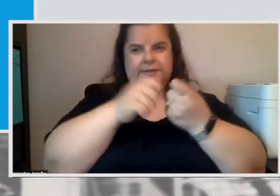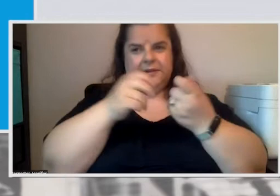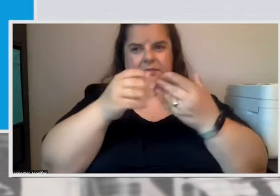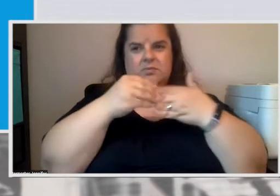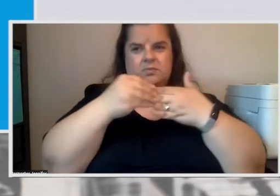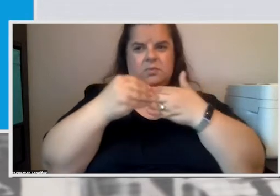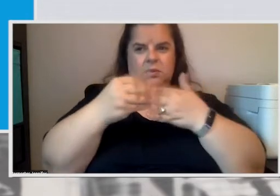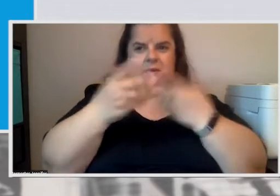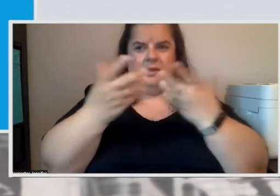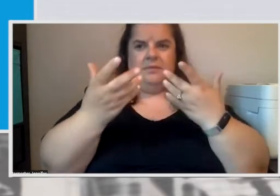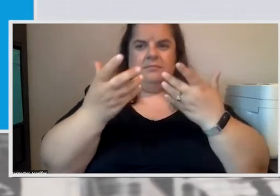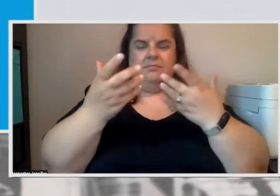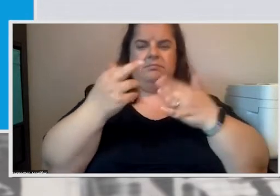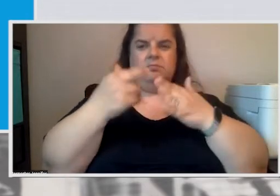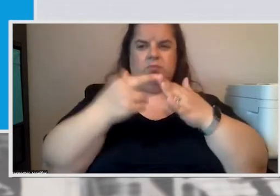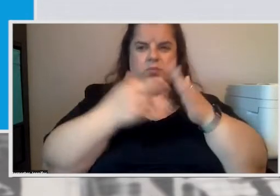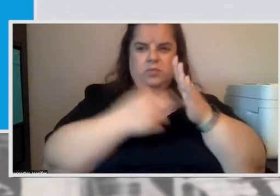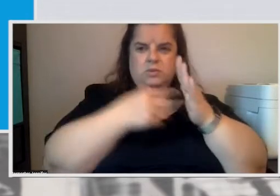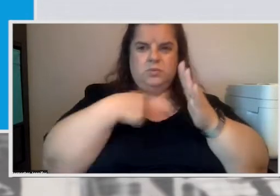follow.